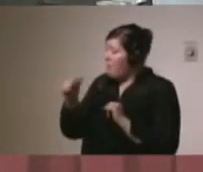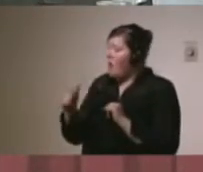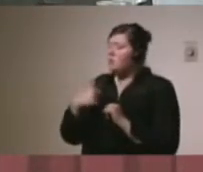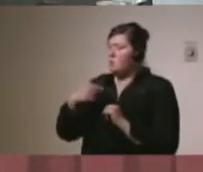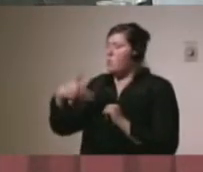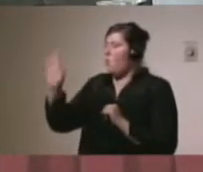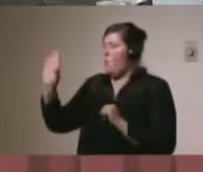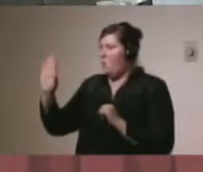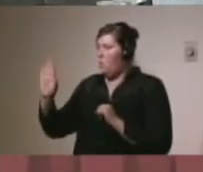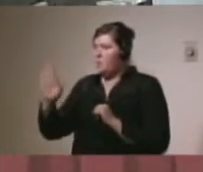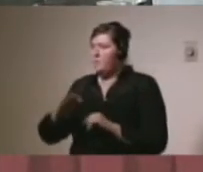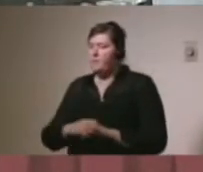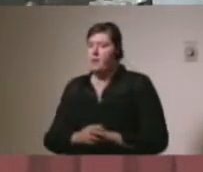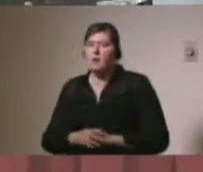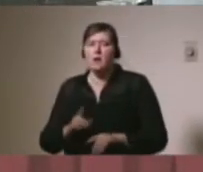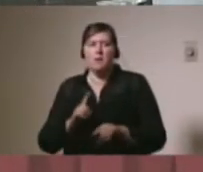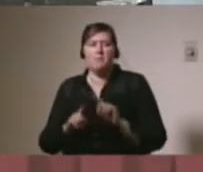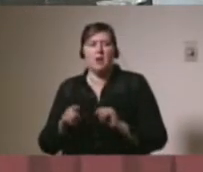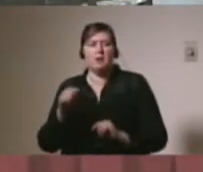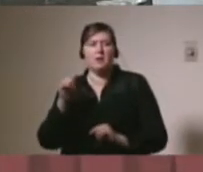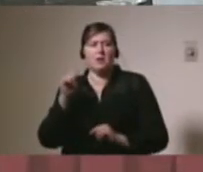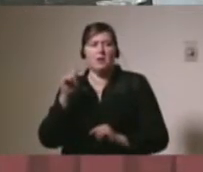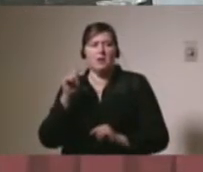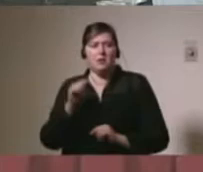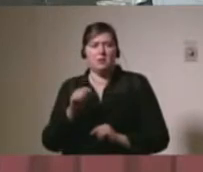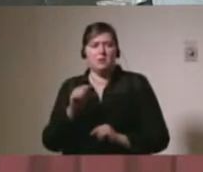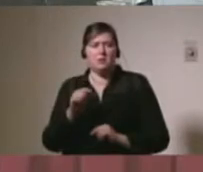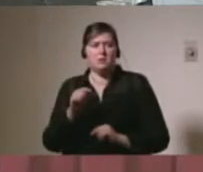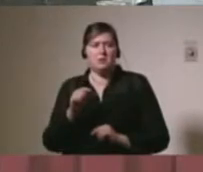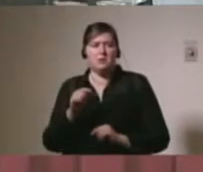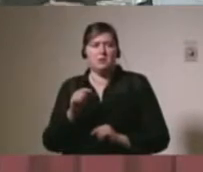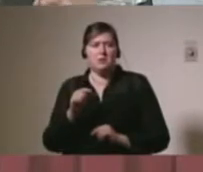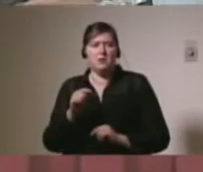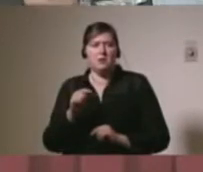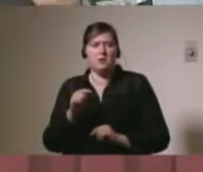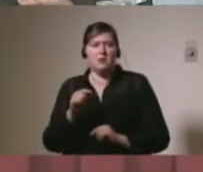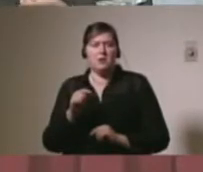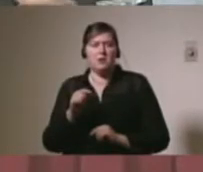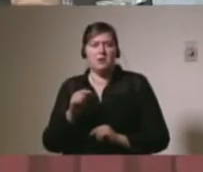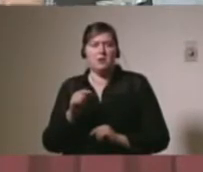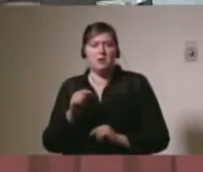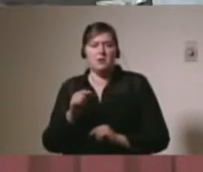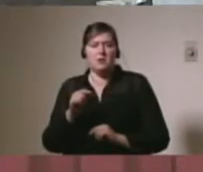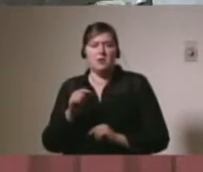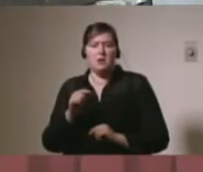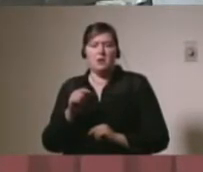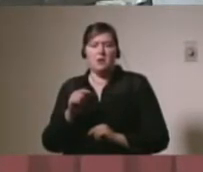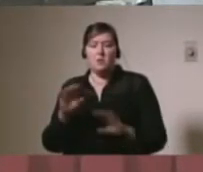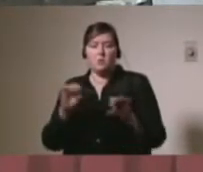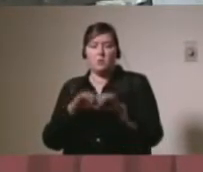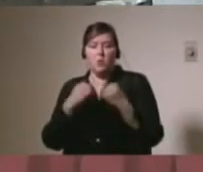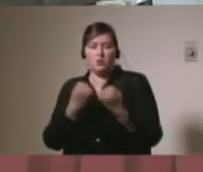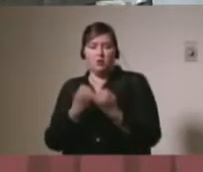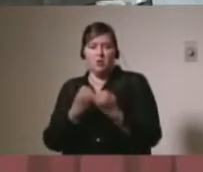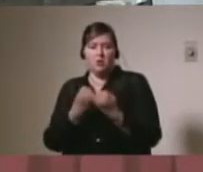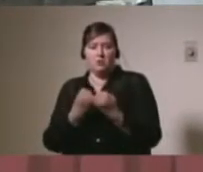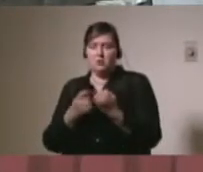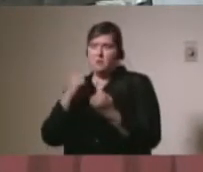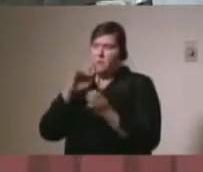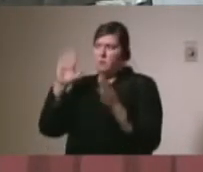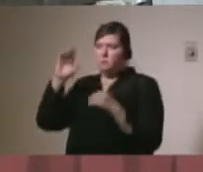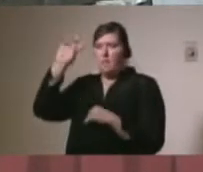is more, they only do the business side, and effectively the social side is for the